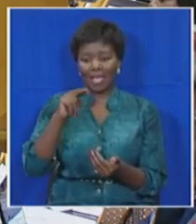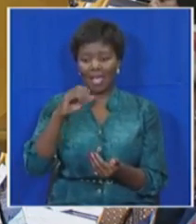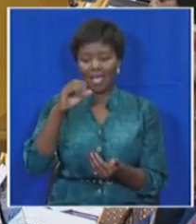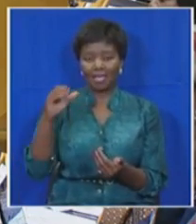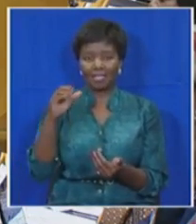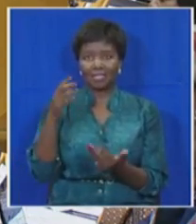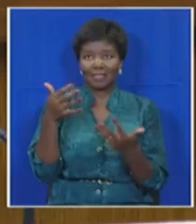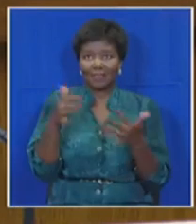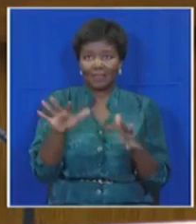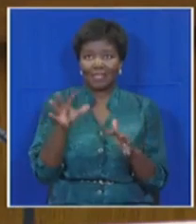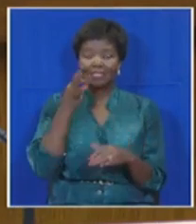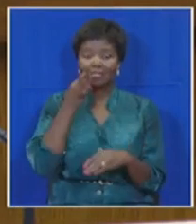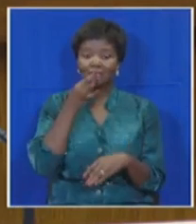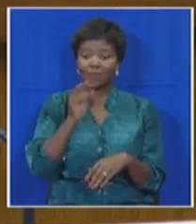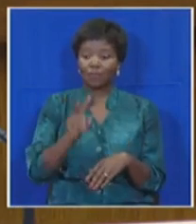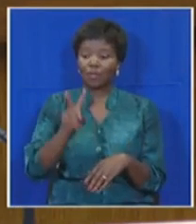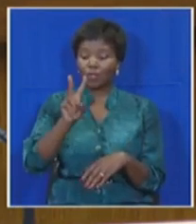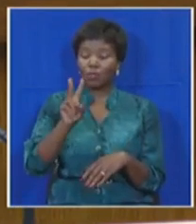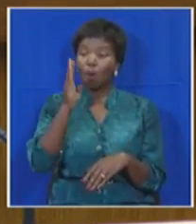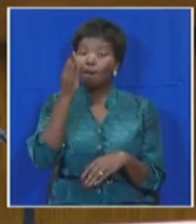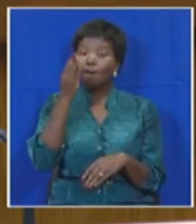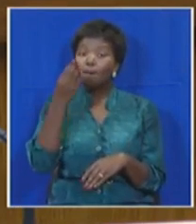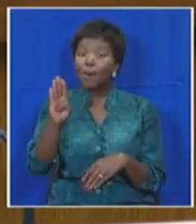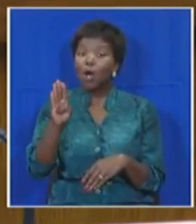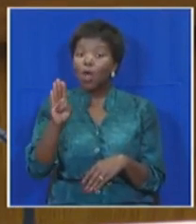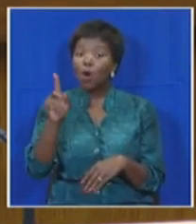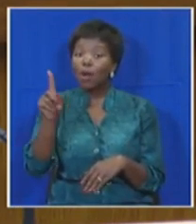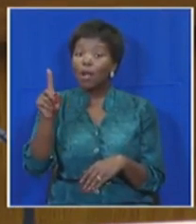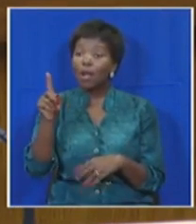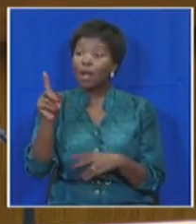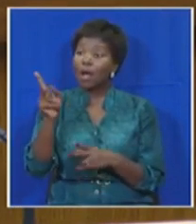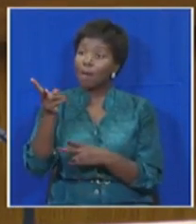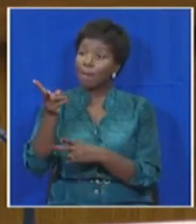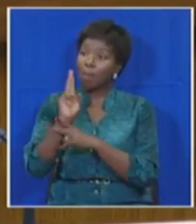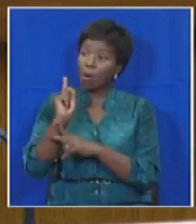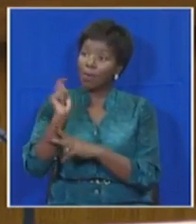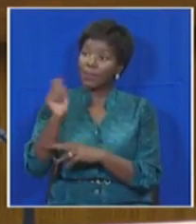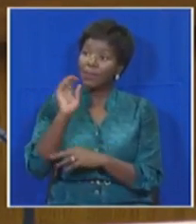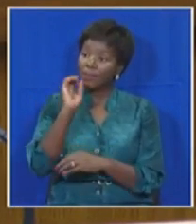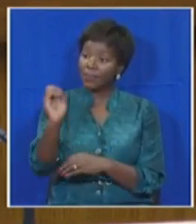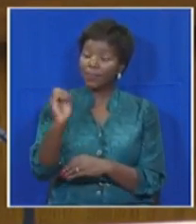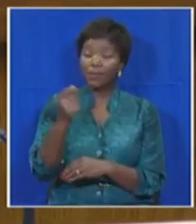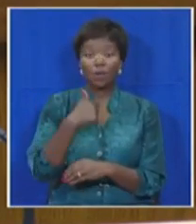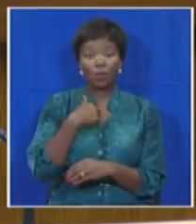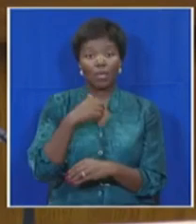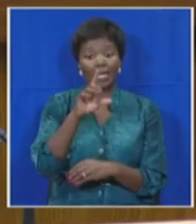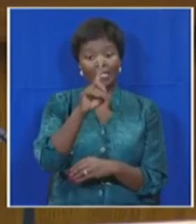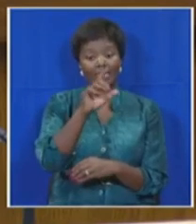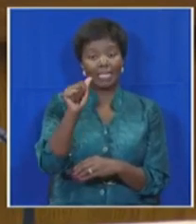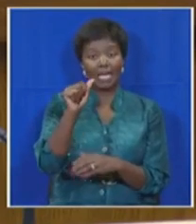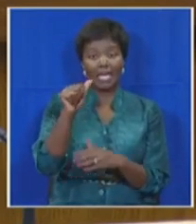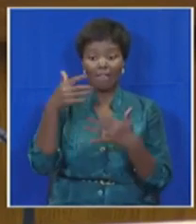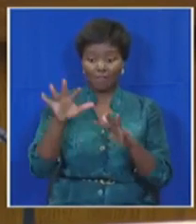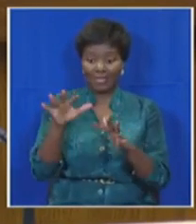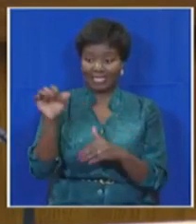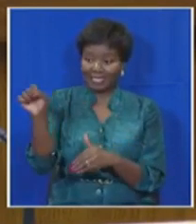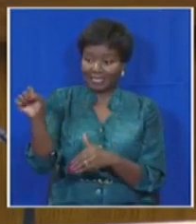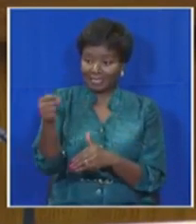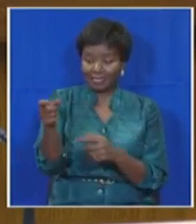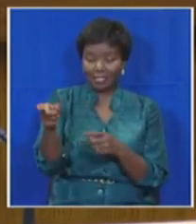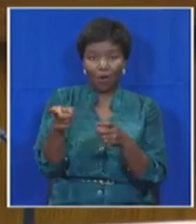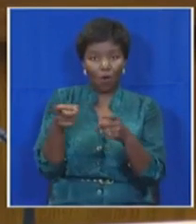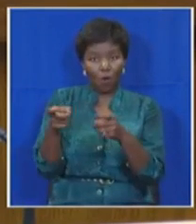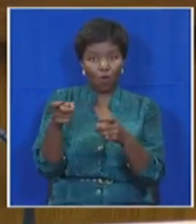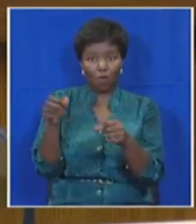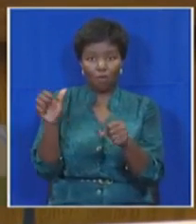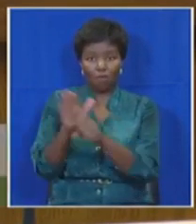about 2 billion worth of debt, which the DA administration discovered soon after being elected to govern the